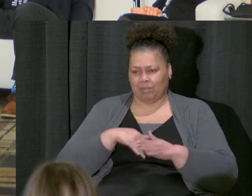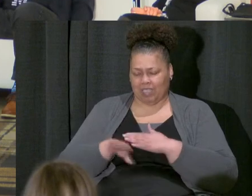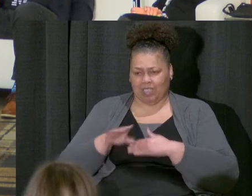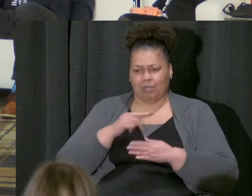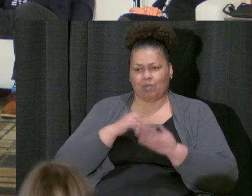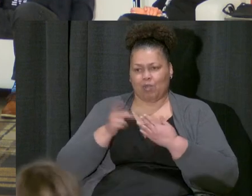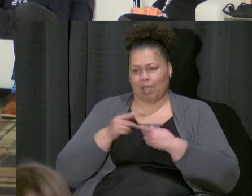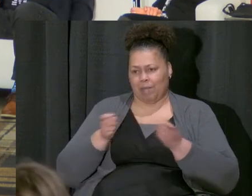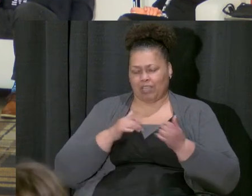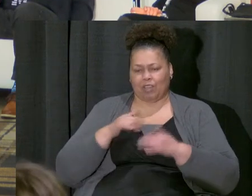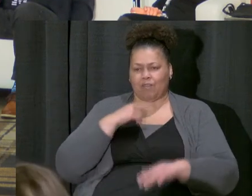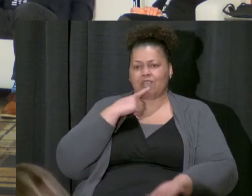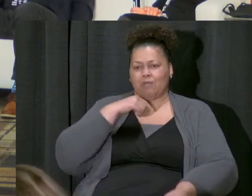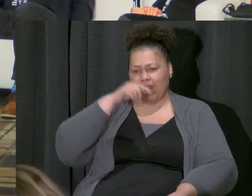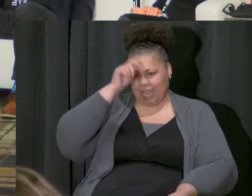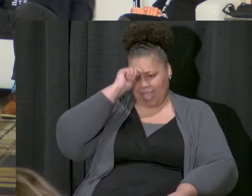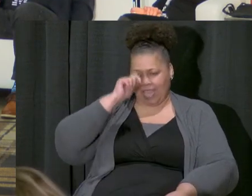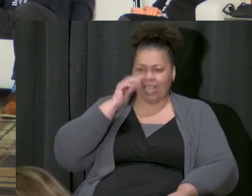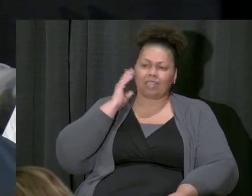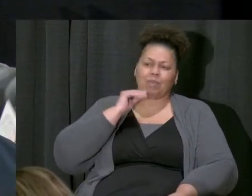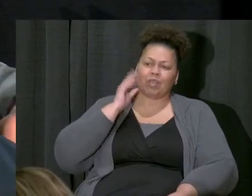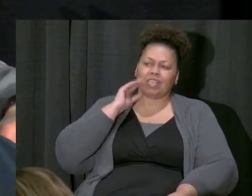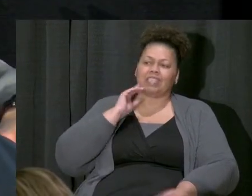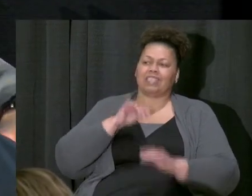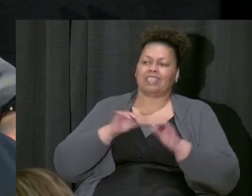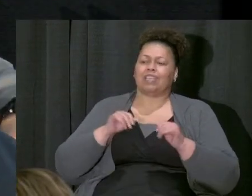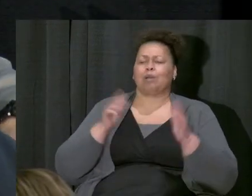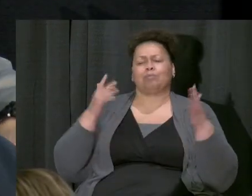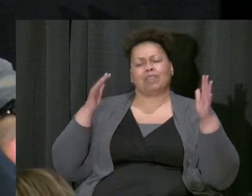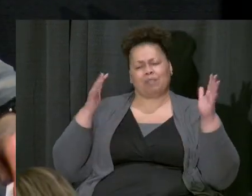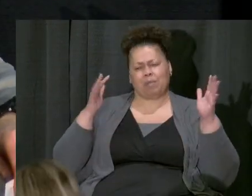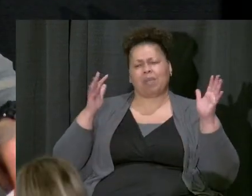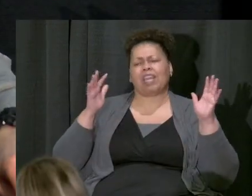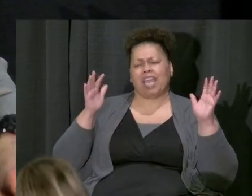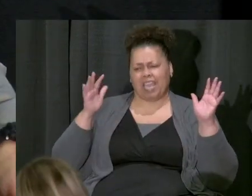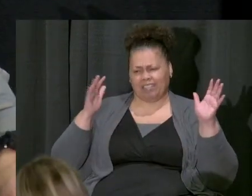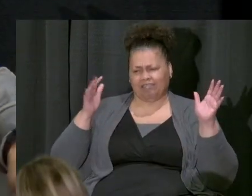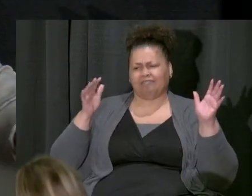Digital Experience Systems. Let's give them a big hand.